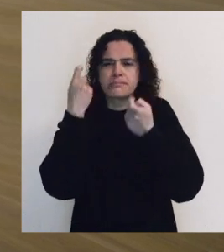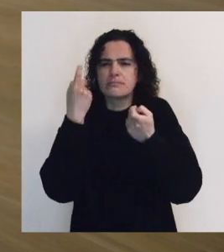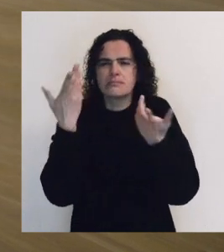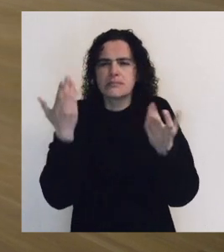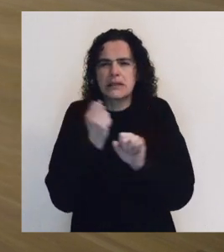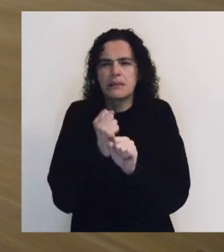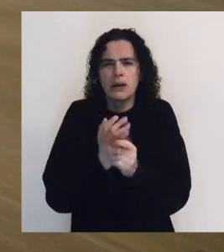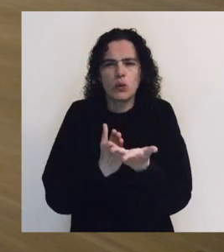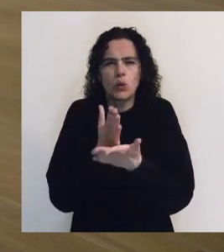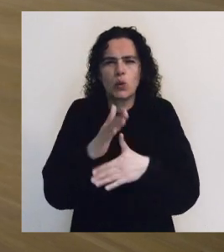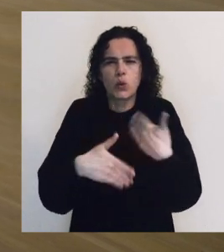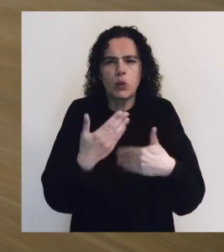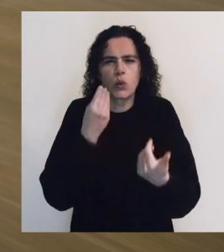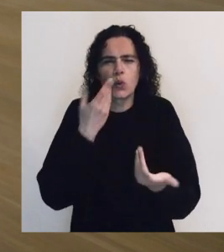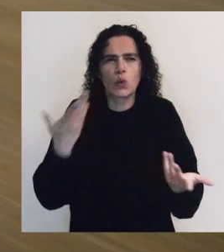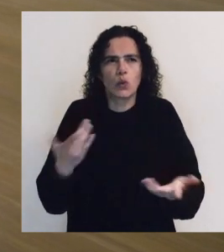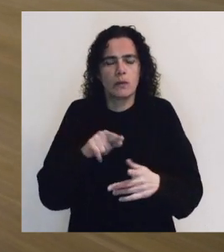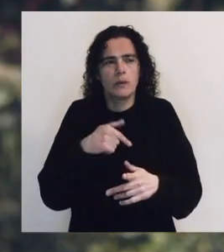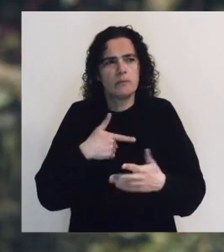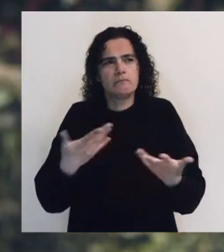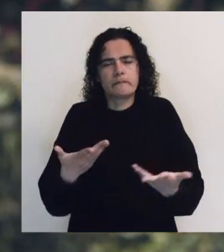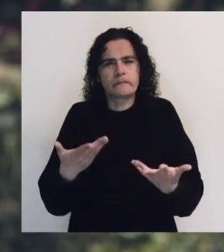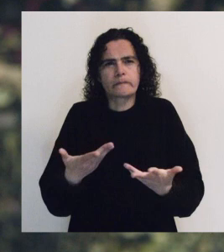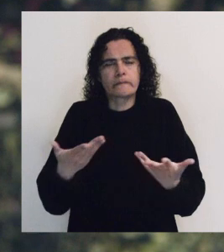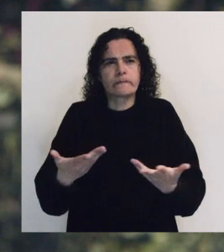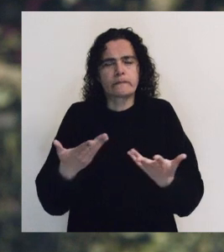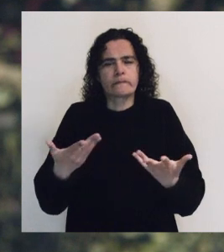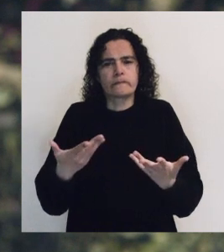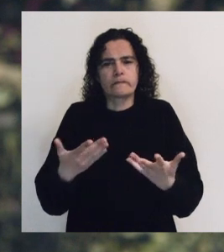how to continue to work, and also what kind of